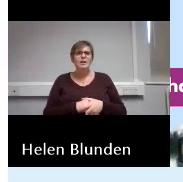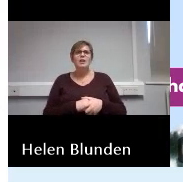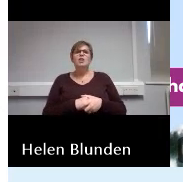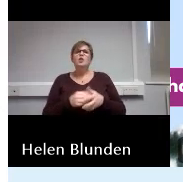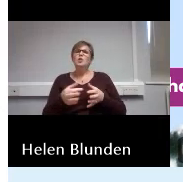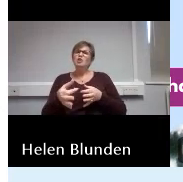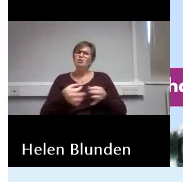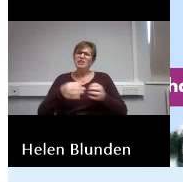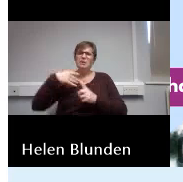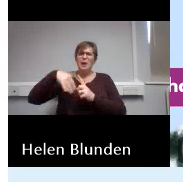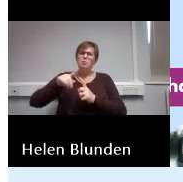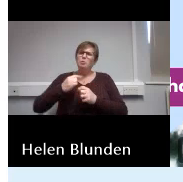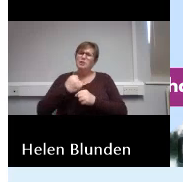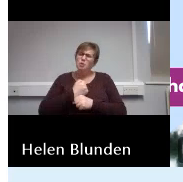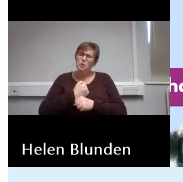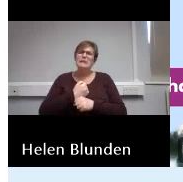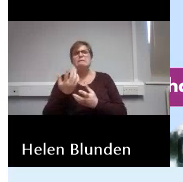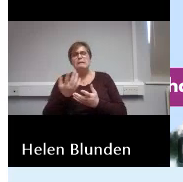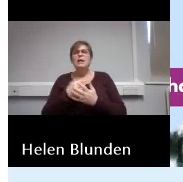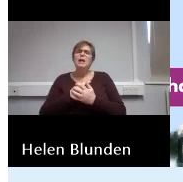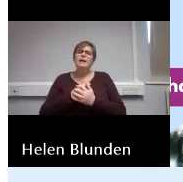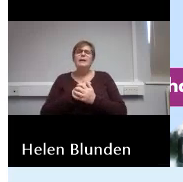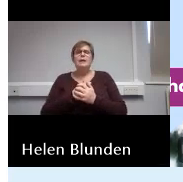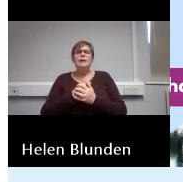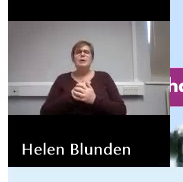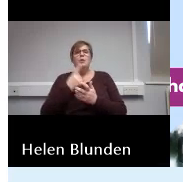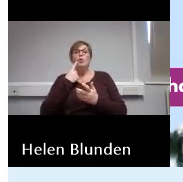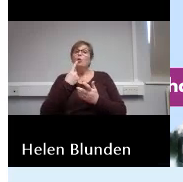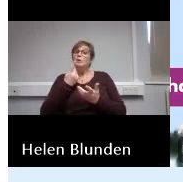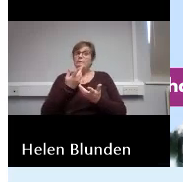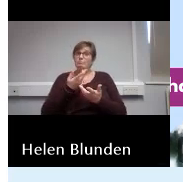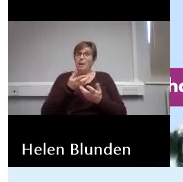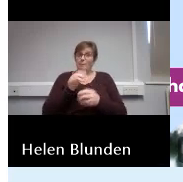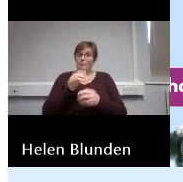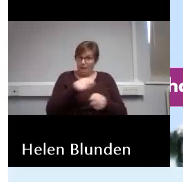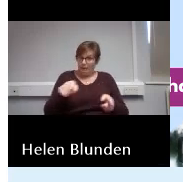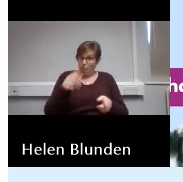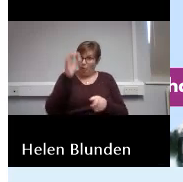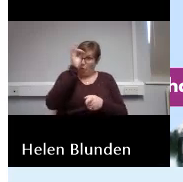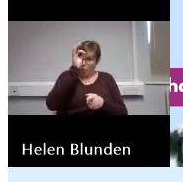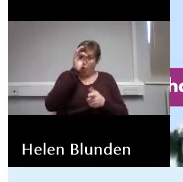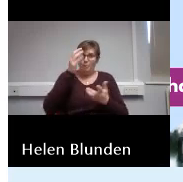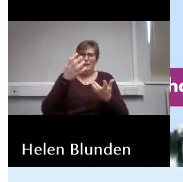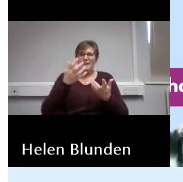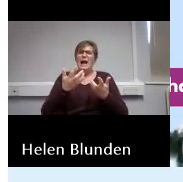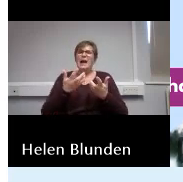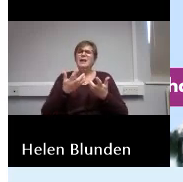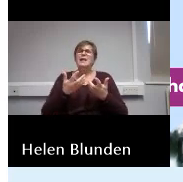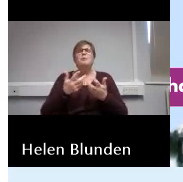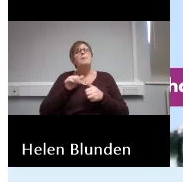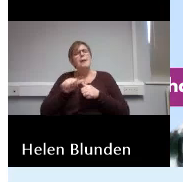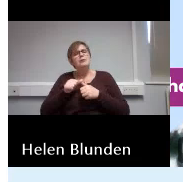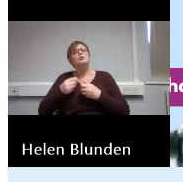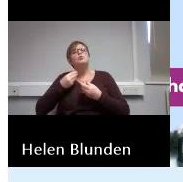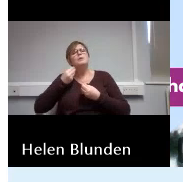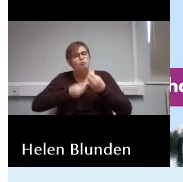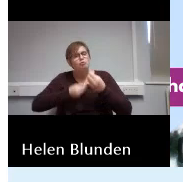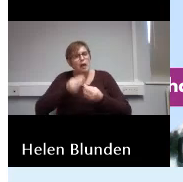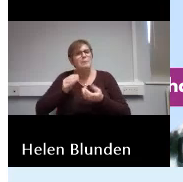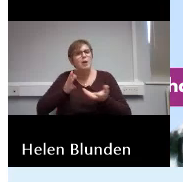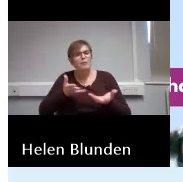behind what we're doing, we thought anybody that's not familiar to just describe the how the offer looks from